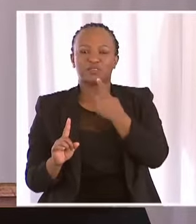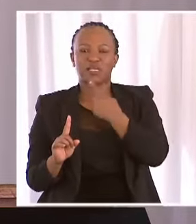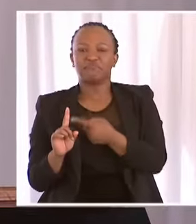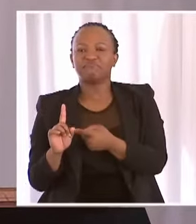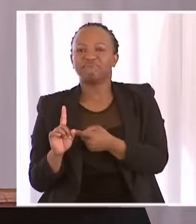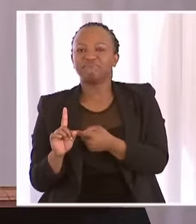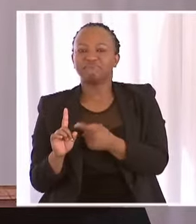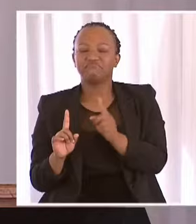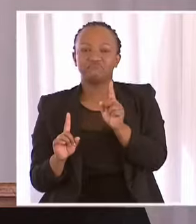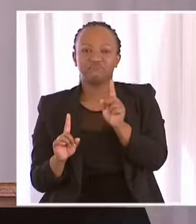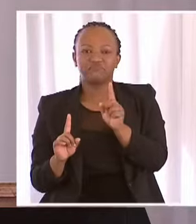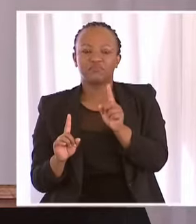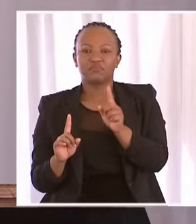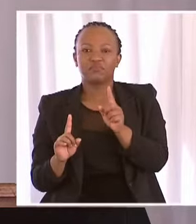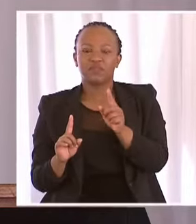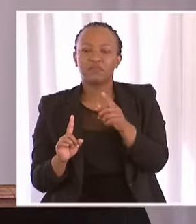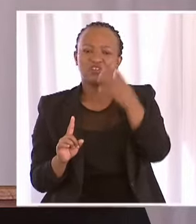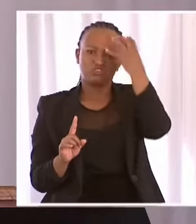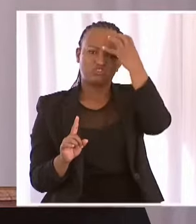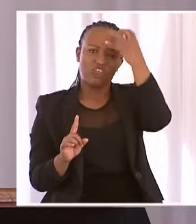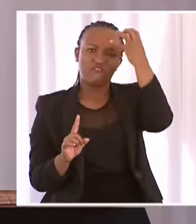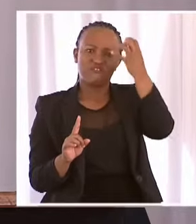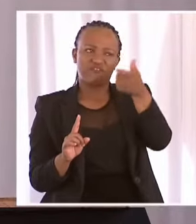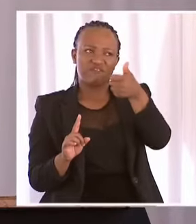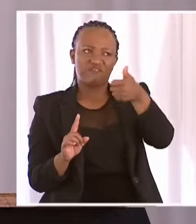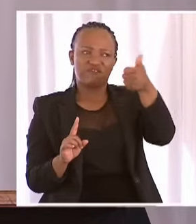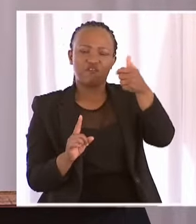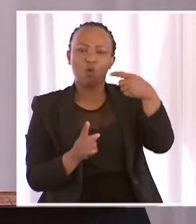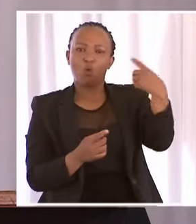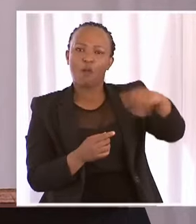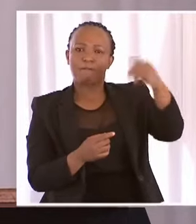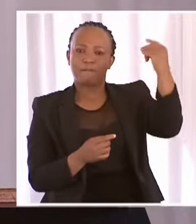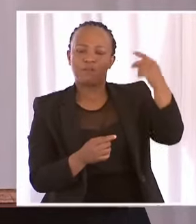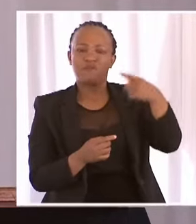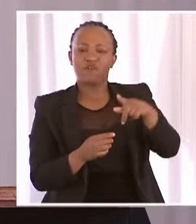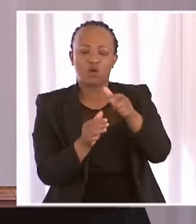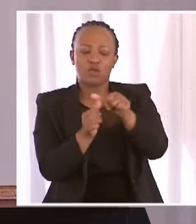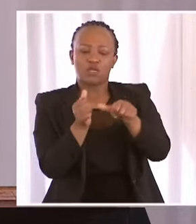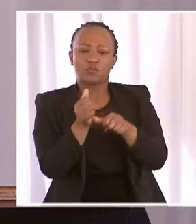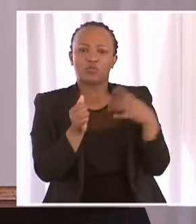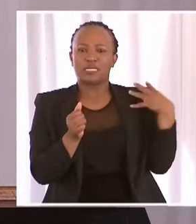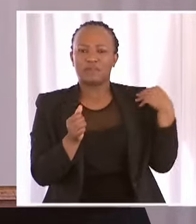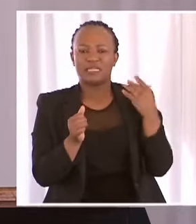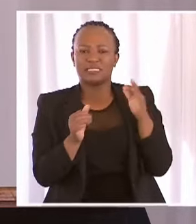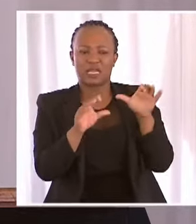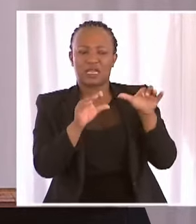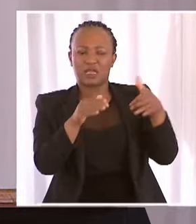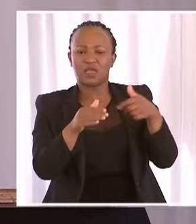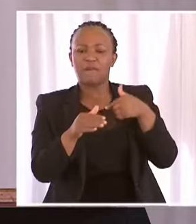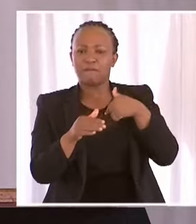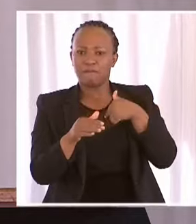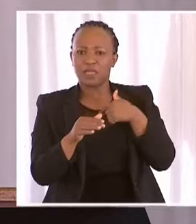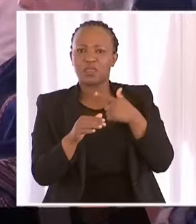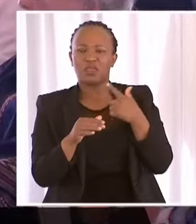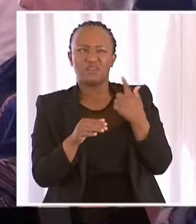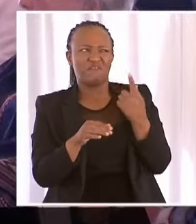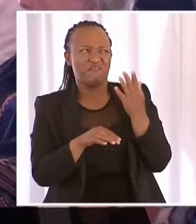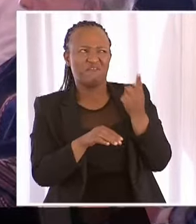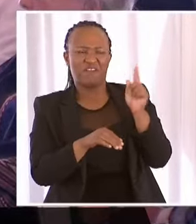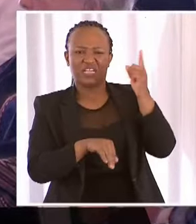the chief whip to deputy ministers. I was a deputy minister with him initially in the